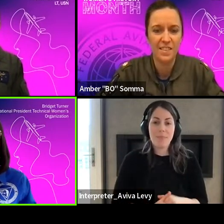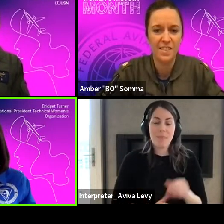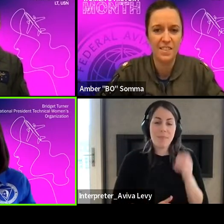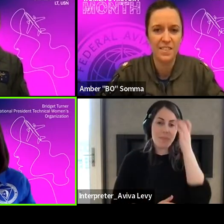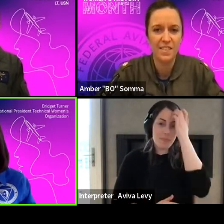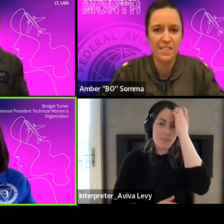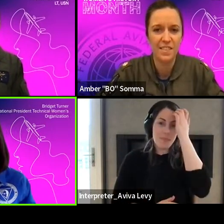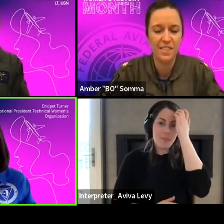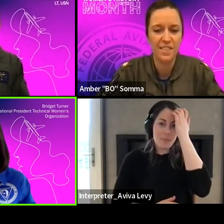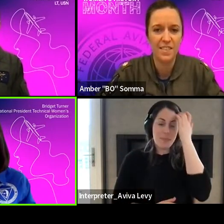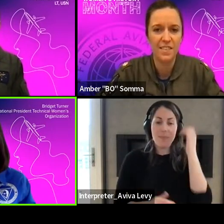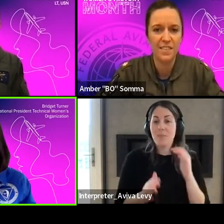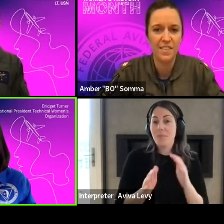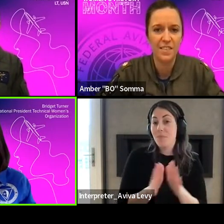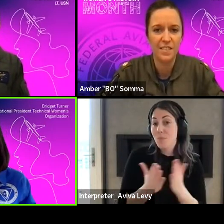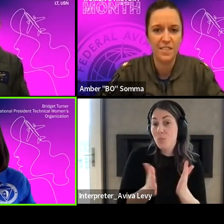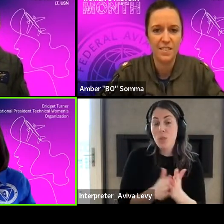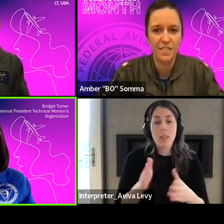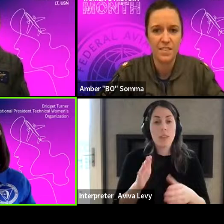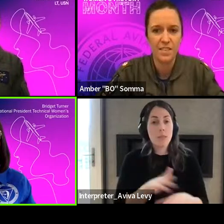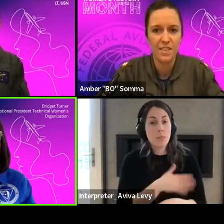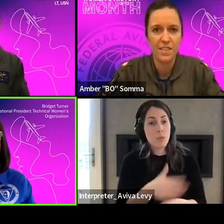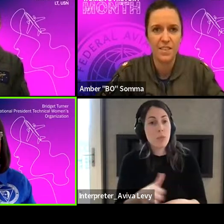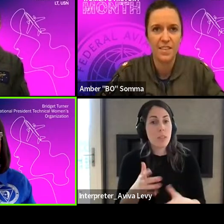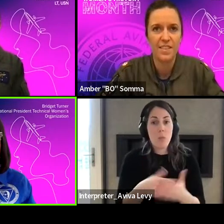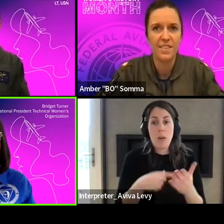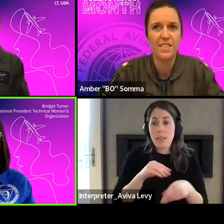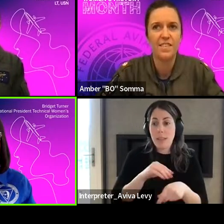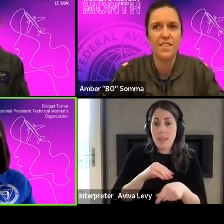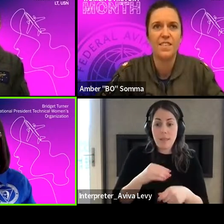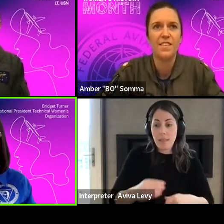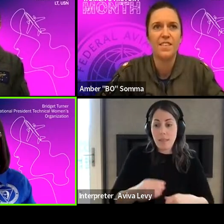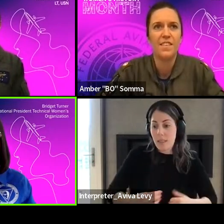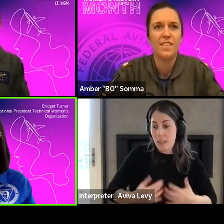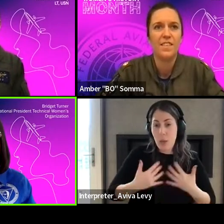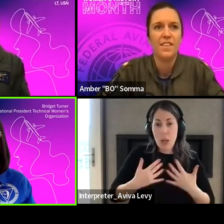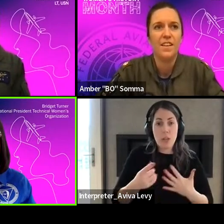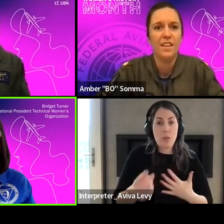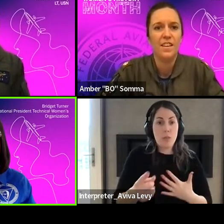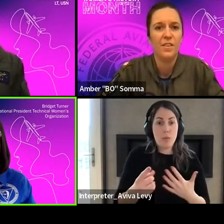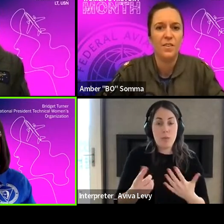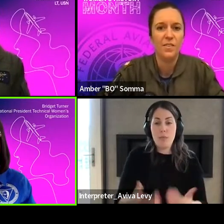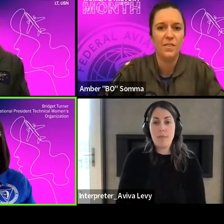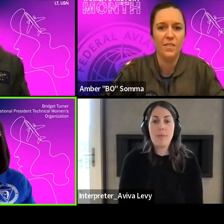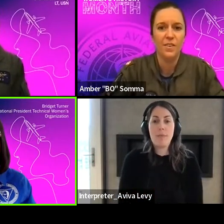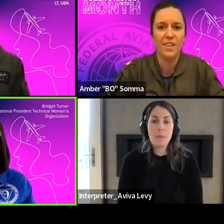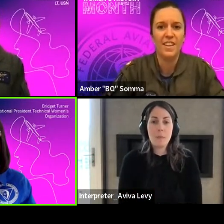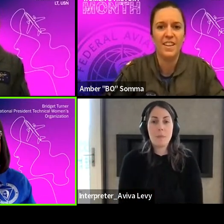book, music, or what inspire you that you like to do?